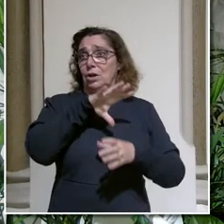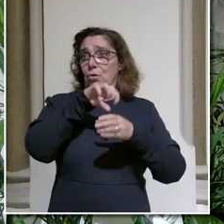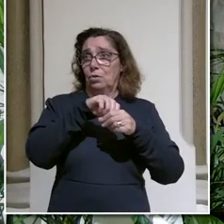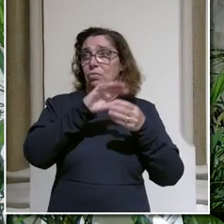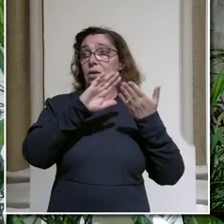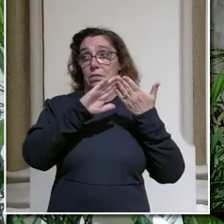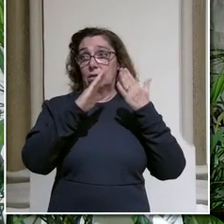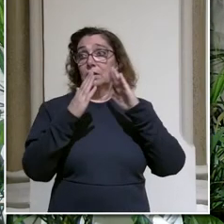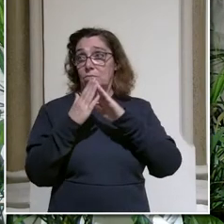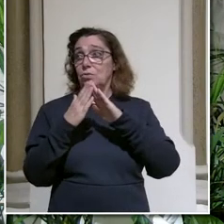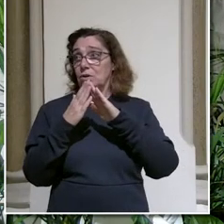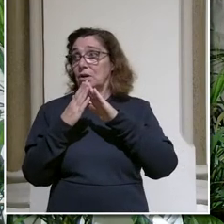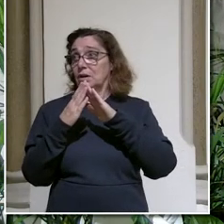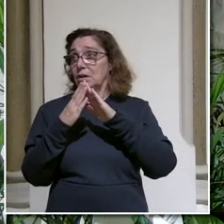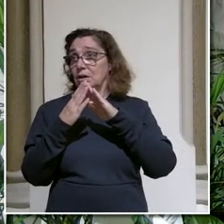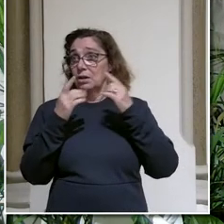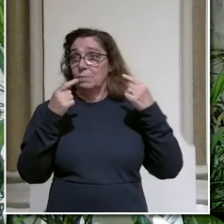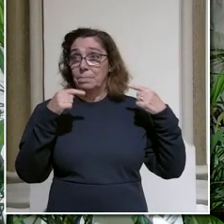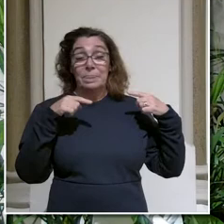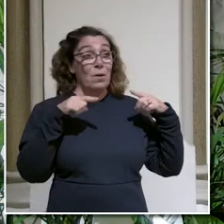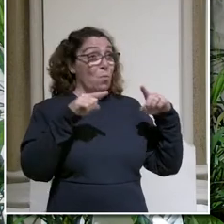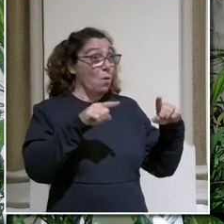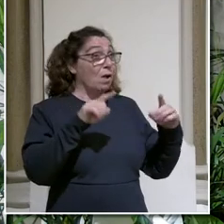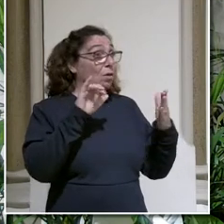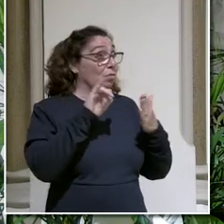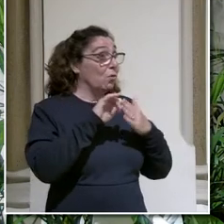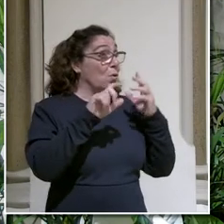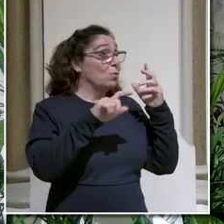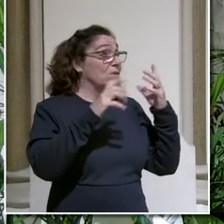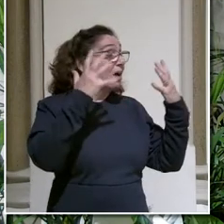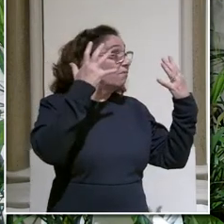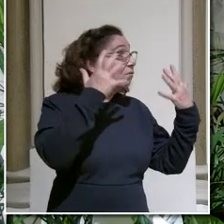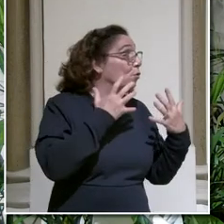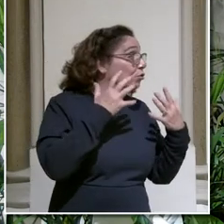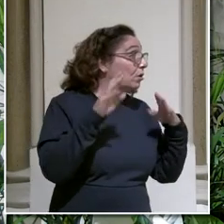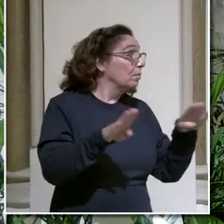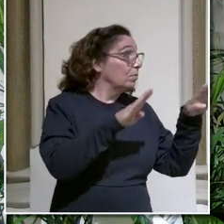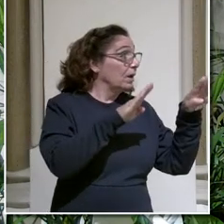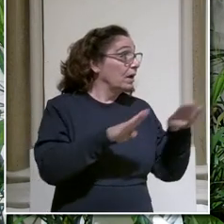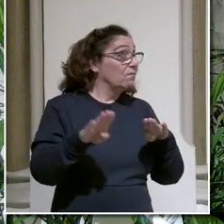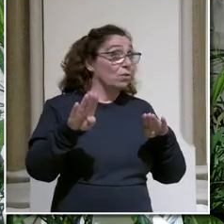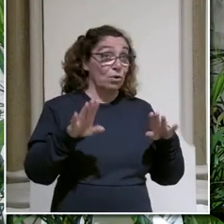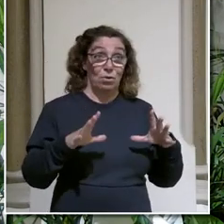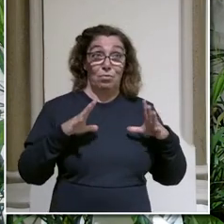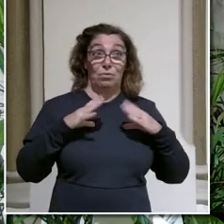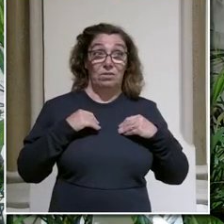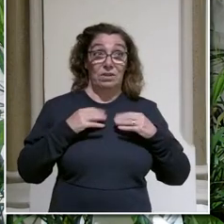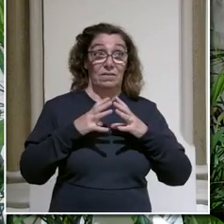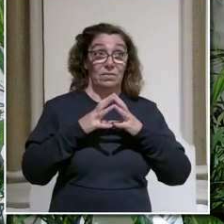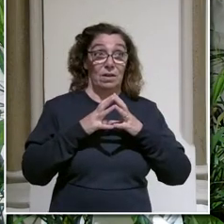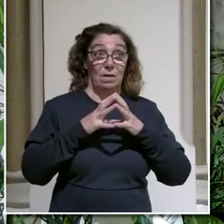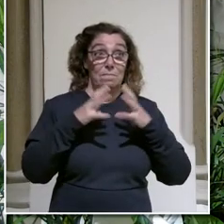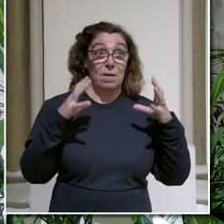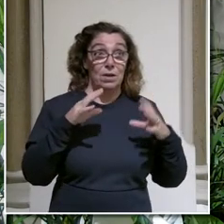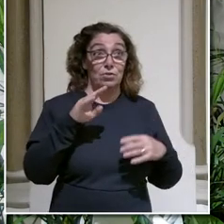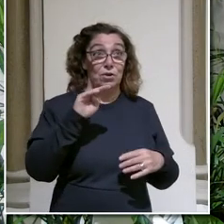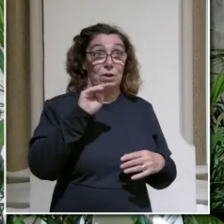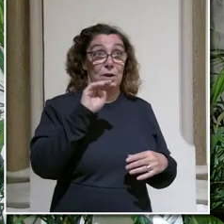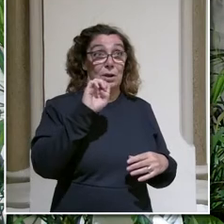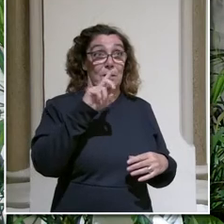community. While such unfortunate behavior receives much media